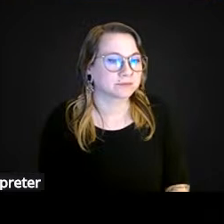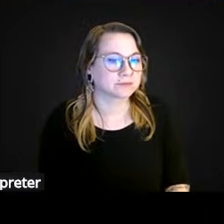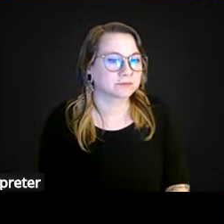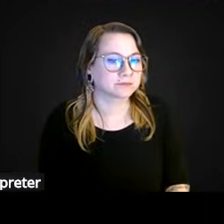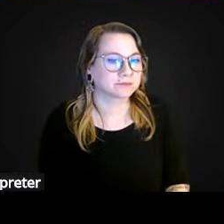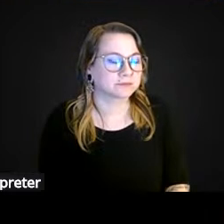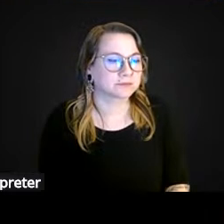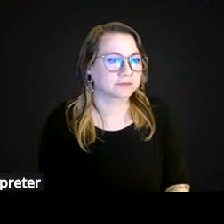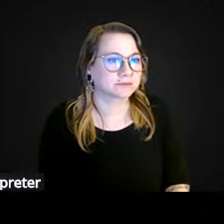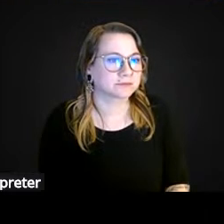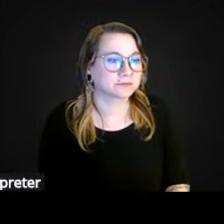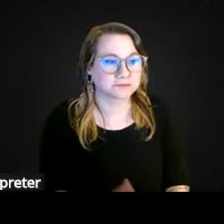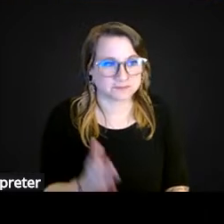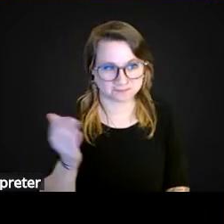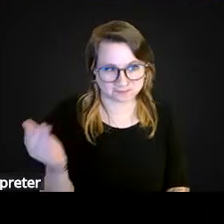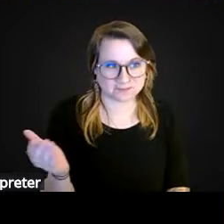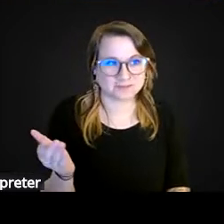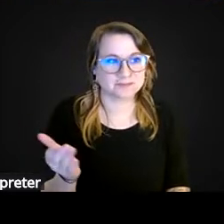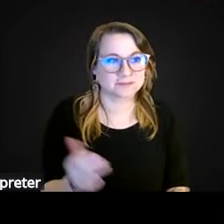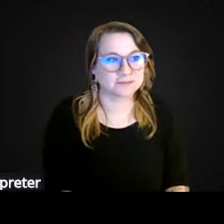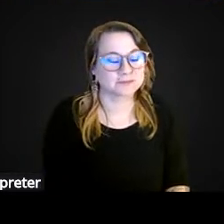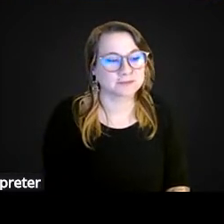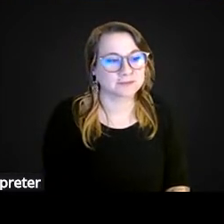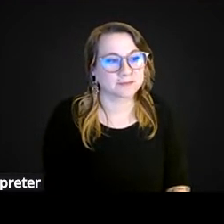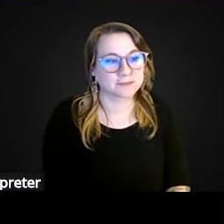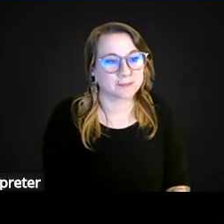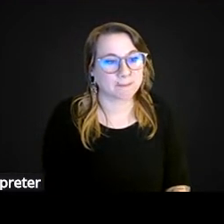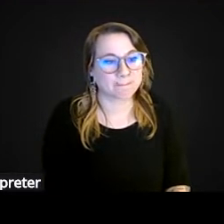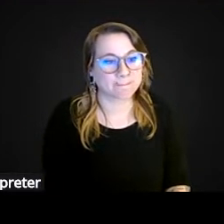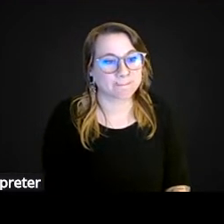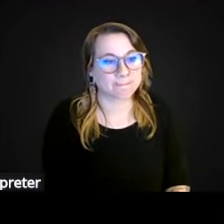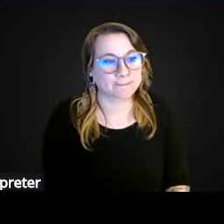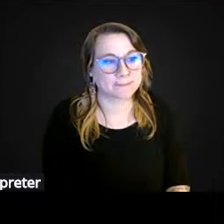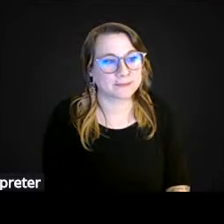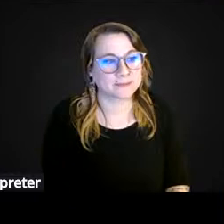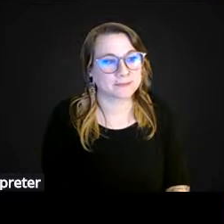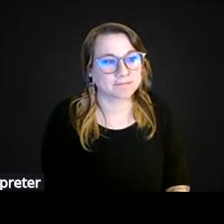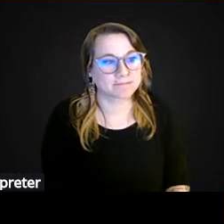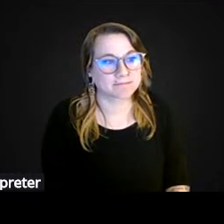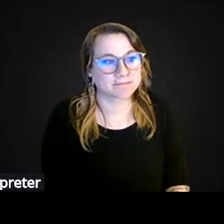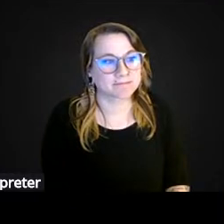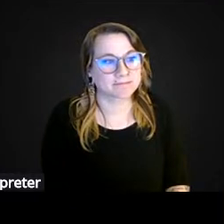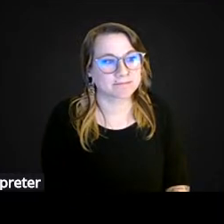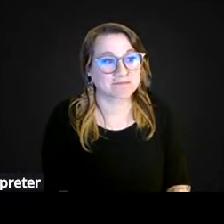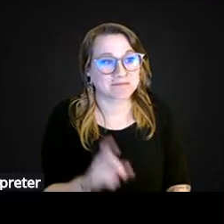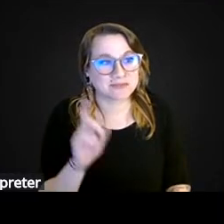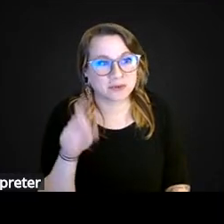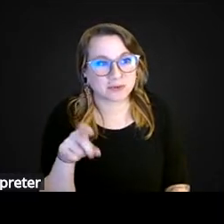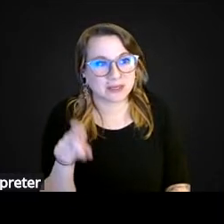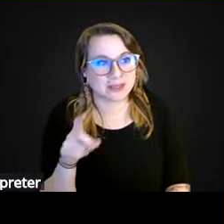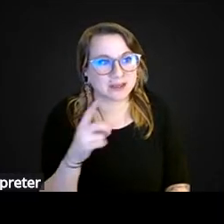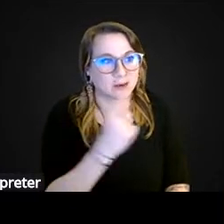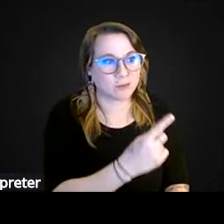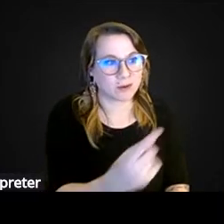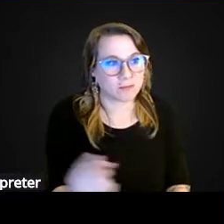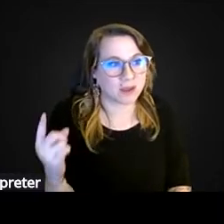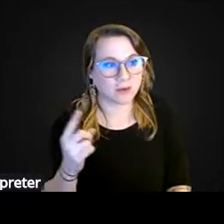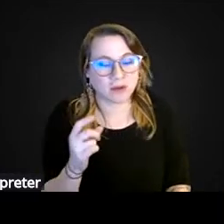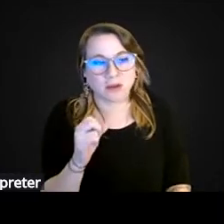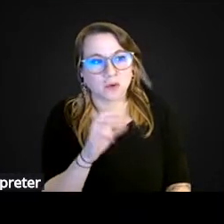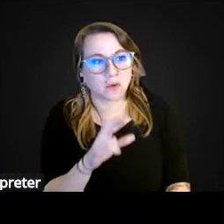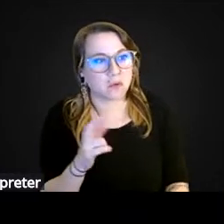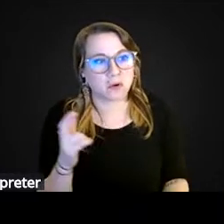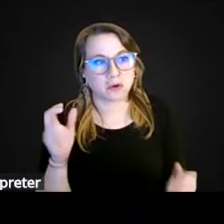Continue, Commissioner All McCray. right. All right, so do we need to do a one-by-one roll call, or can we